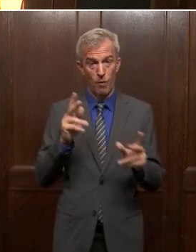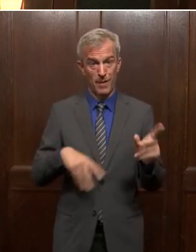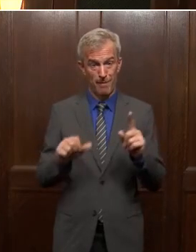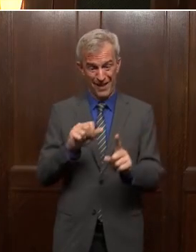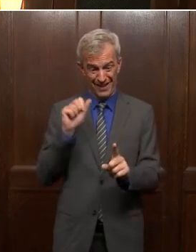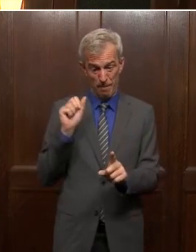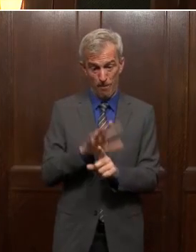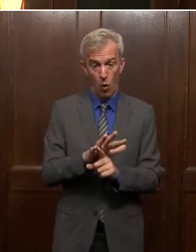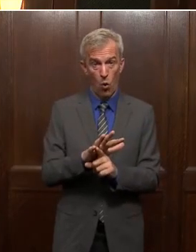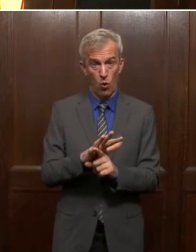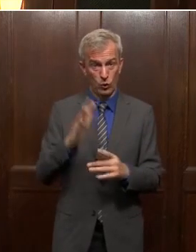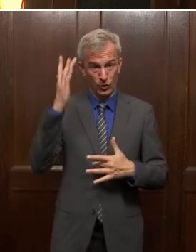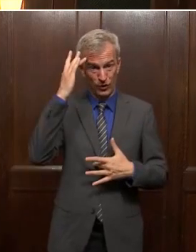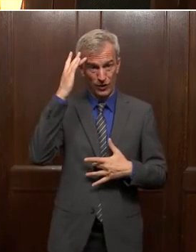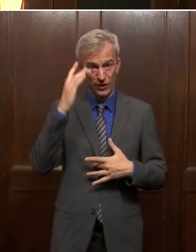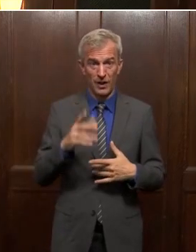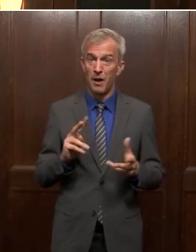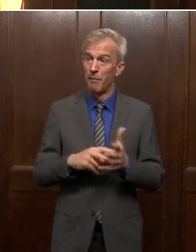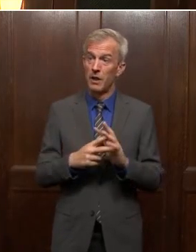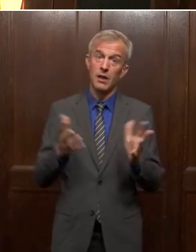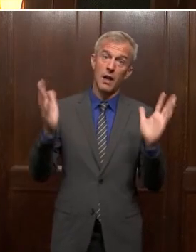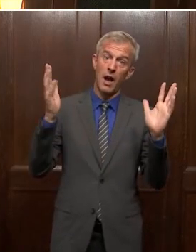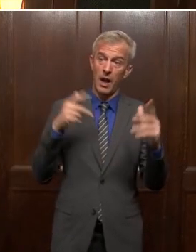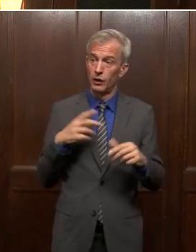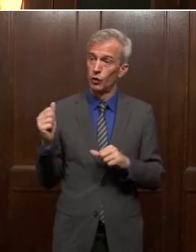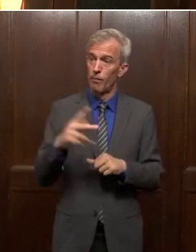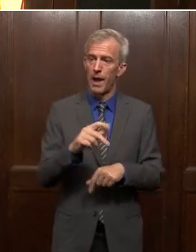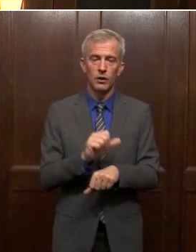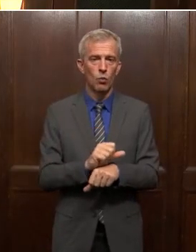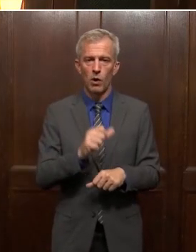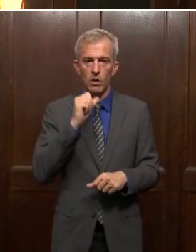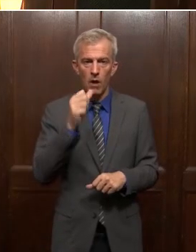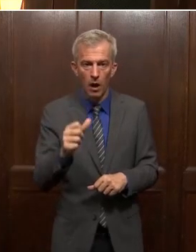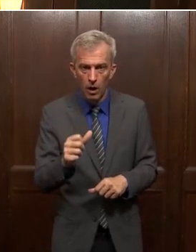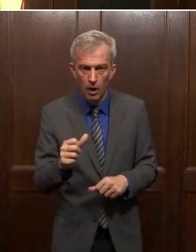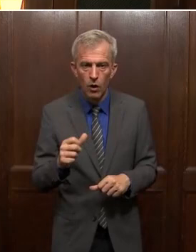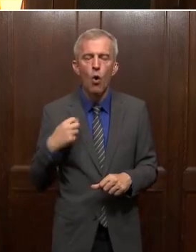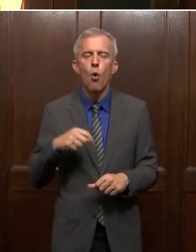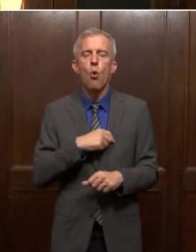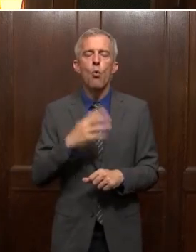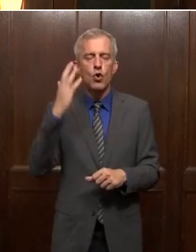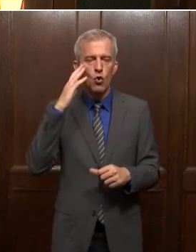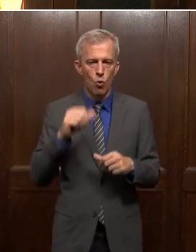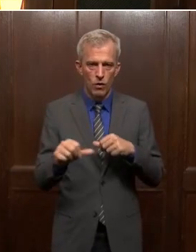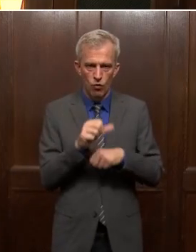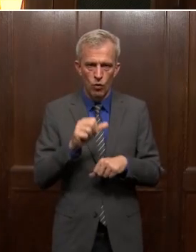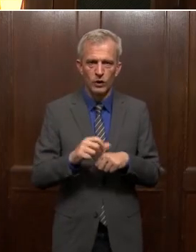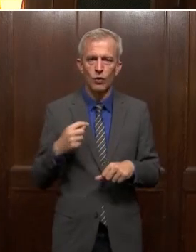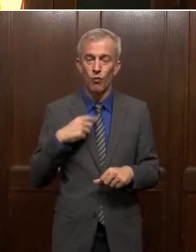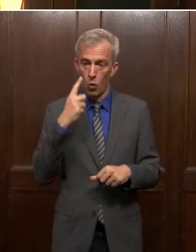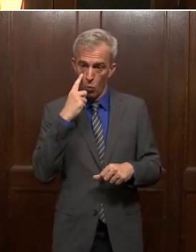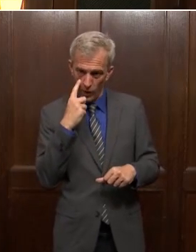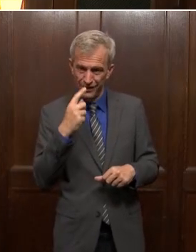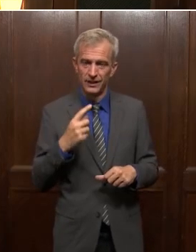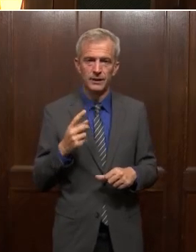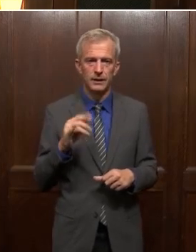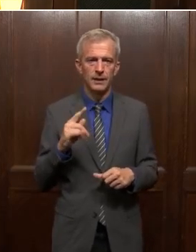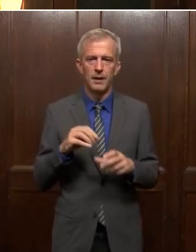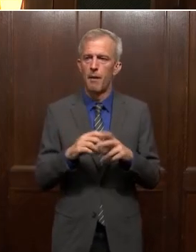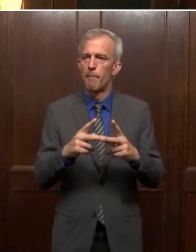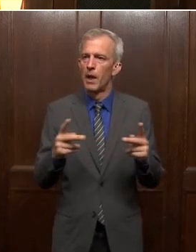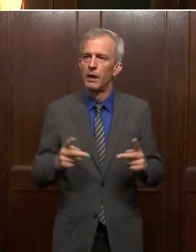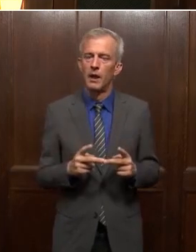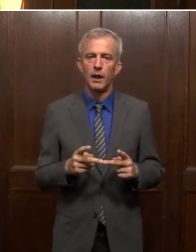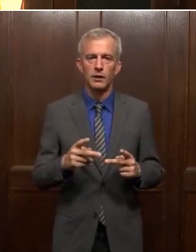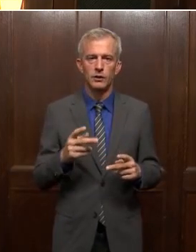mean, yahoo, let's all go to work now, because we know what that risk is. We've witnessed that. We've seen that in places that